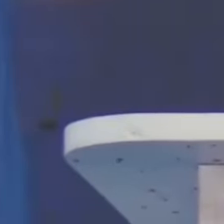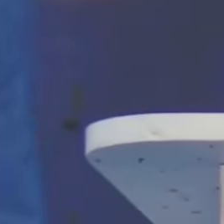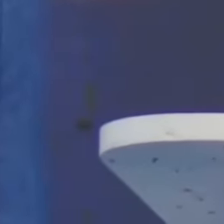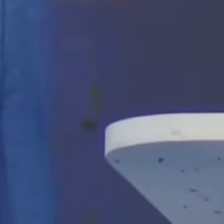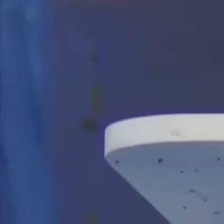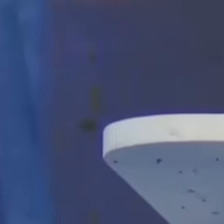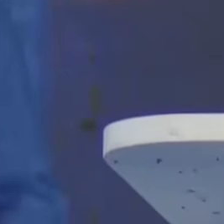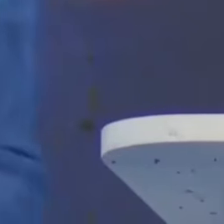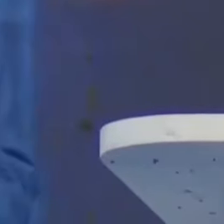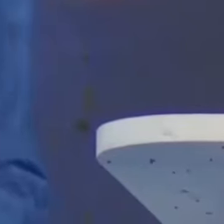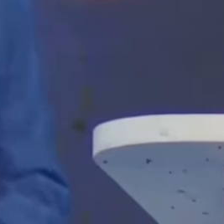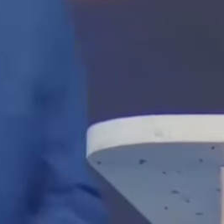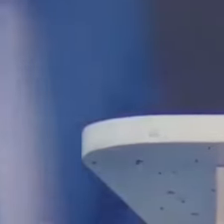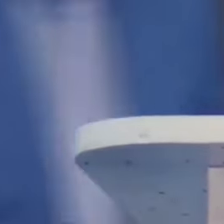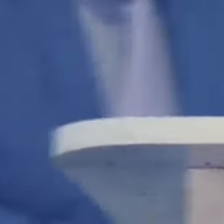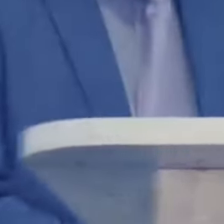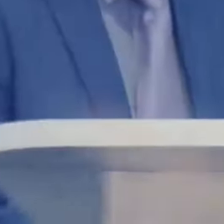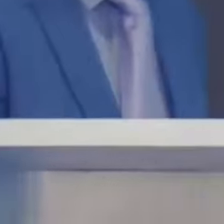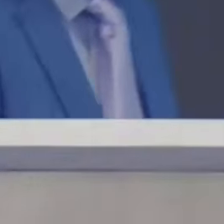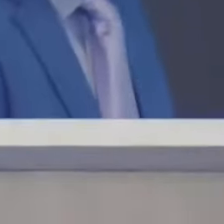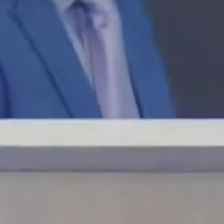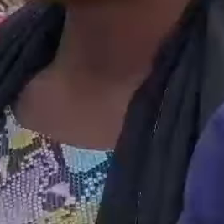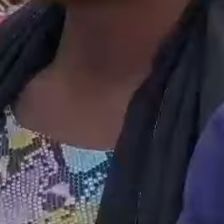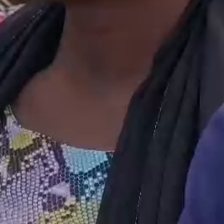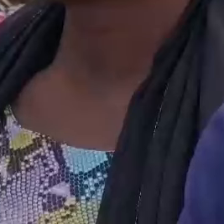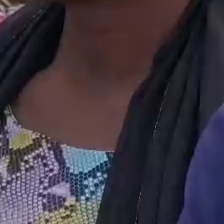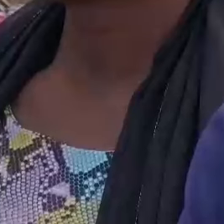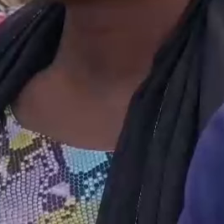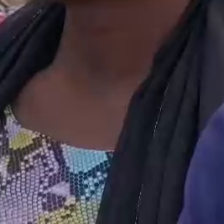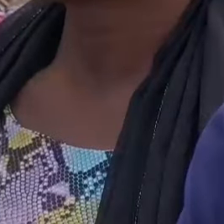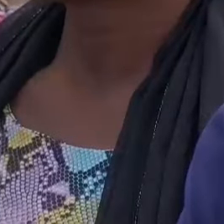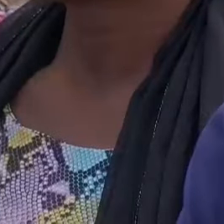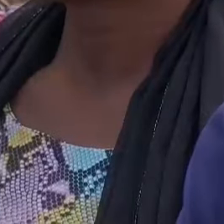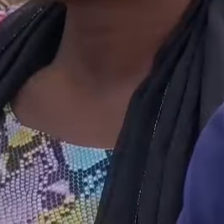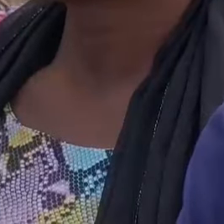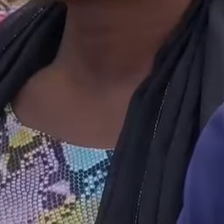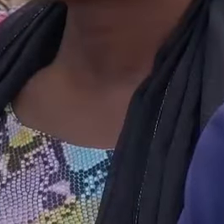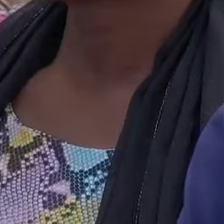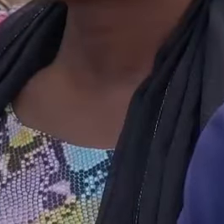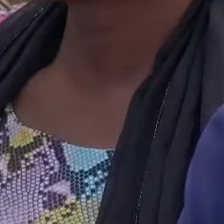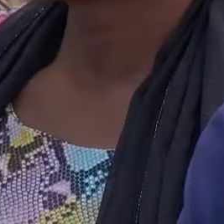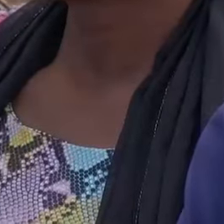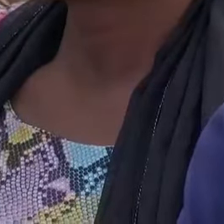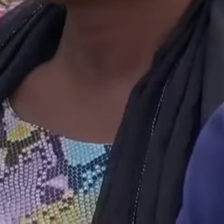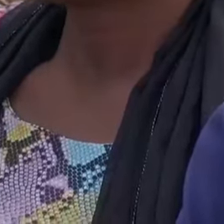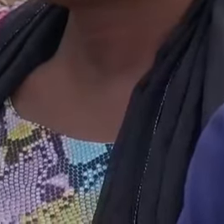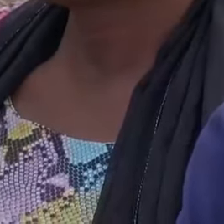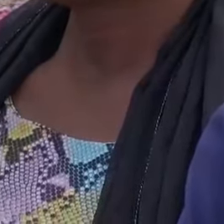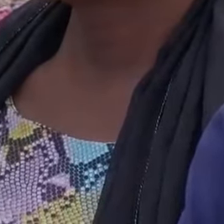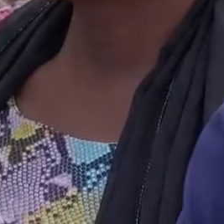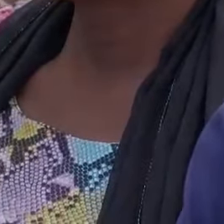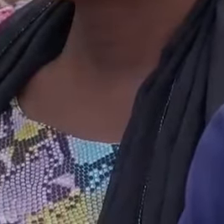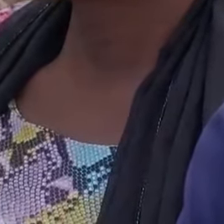the kingdom of his dear son. That translation can take place right now. As